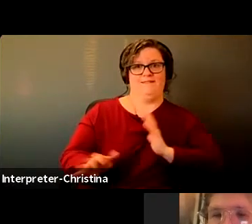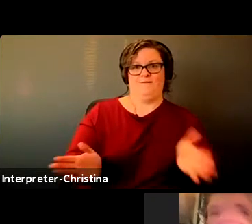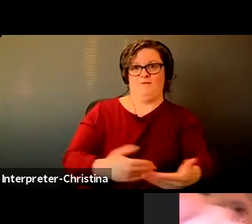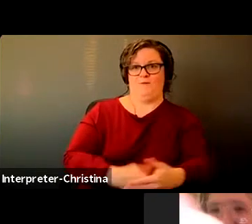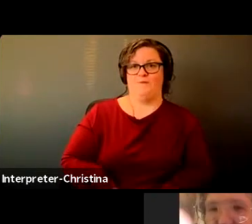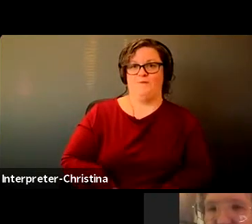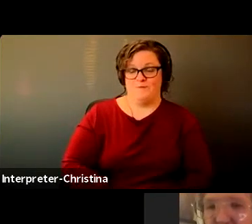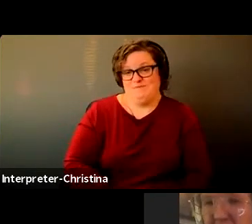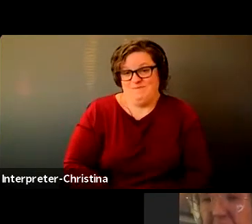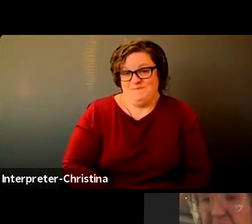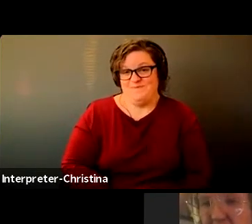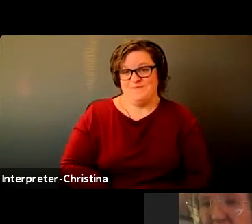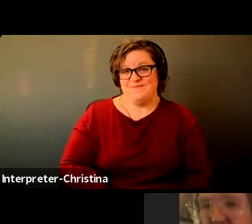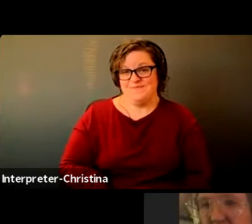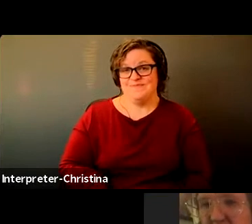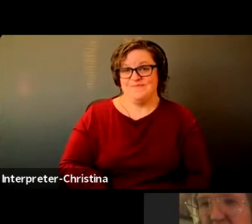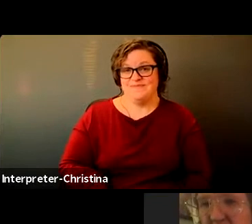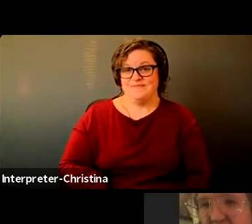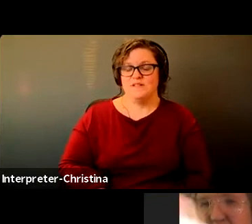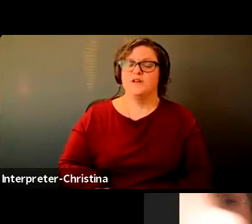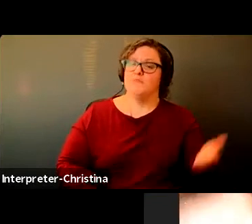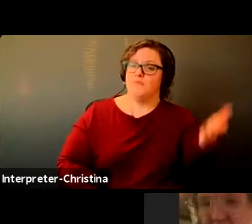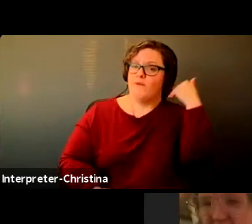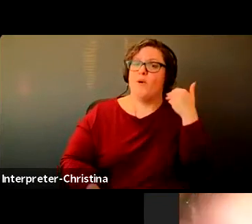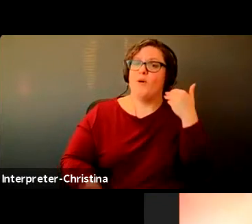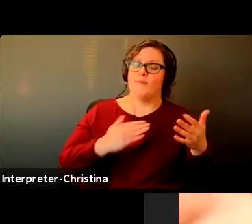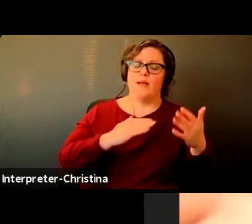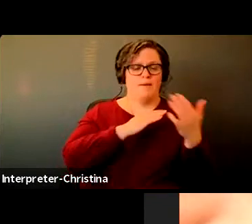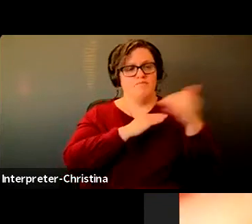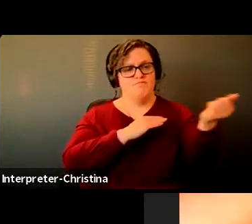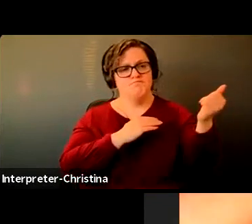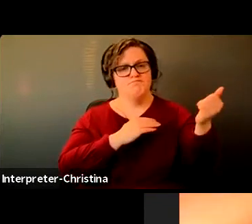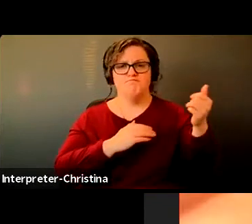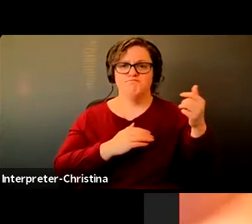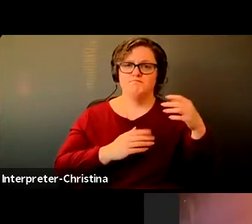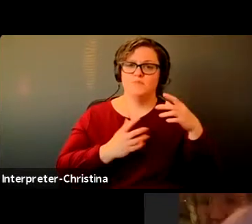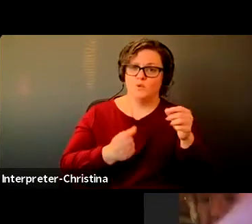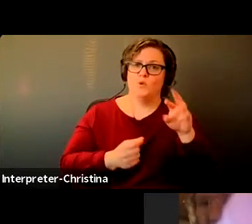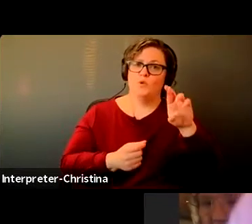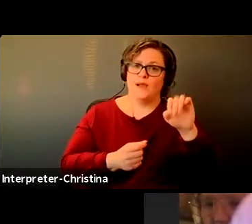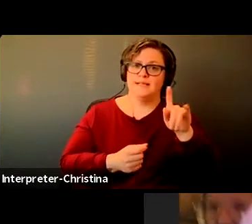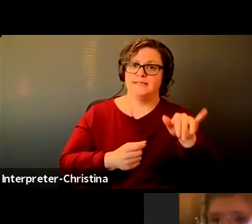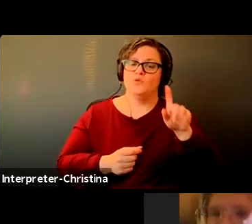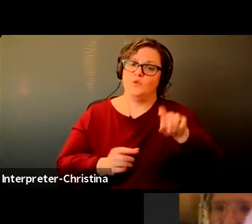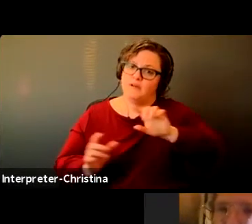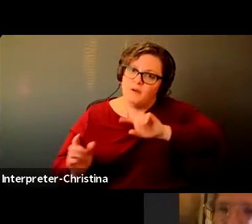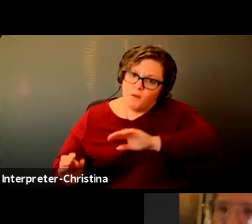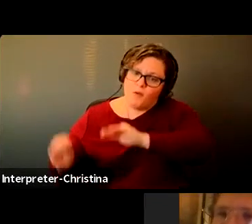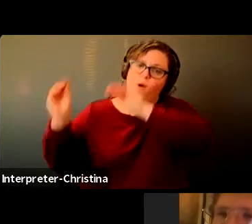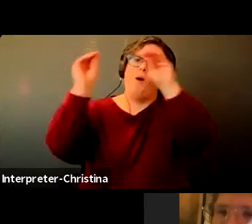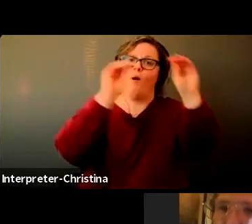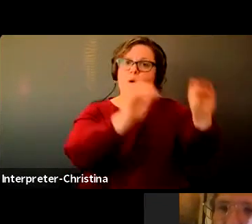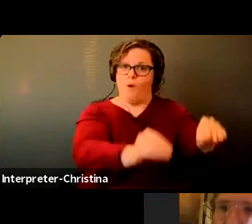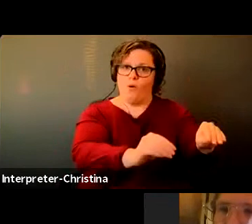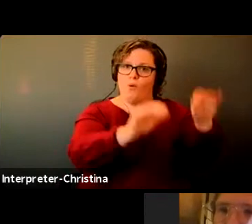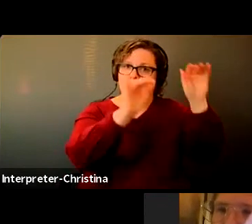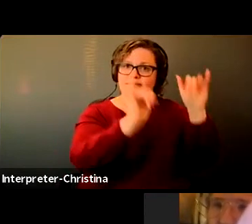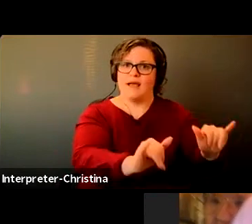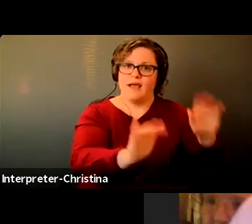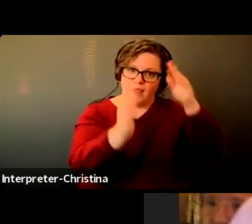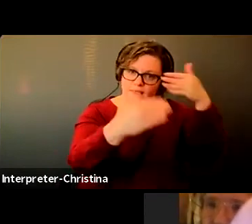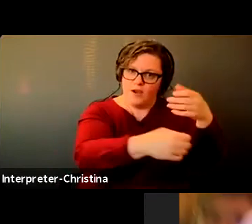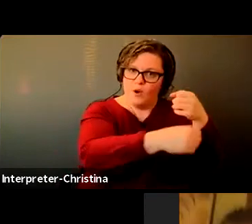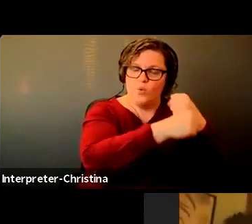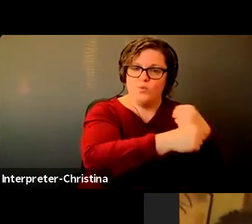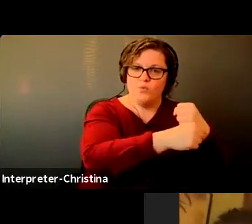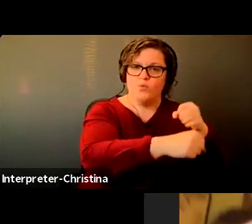that was stressing you out or giving you grief to be somewhere else and focus on your work. And it's like, what if it's just the living room